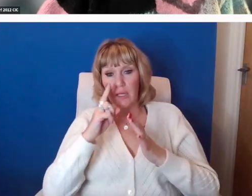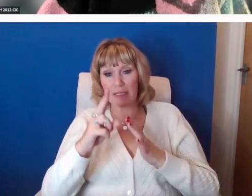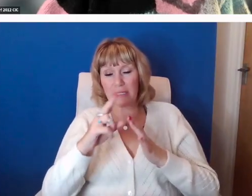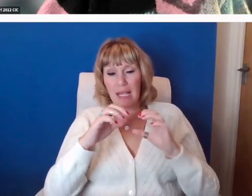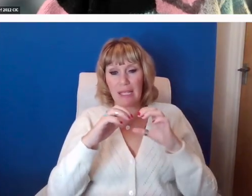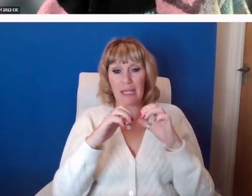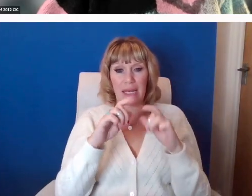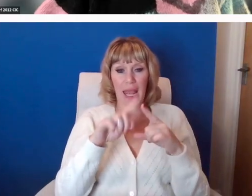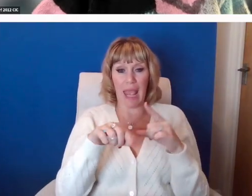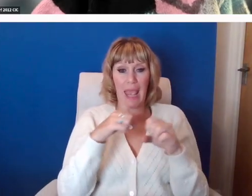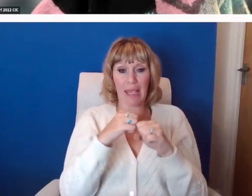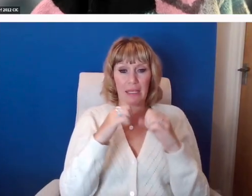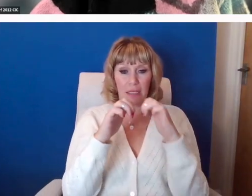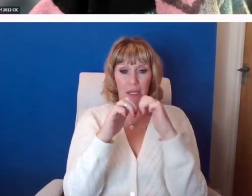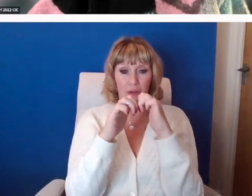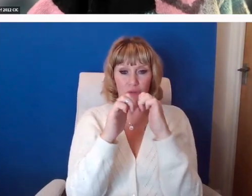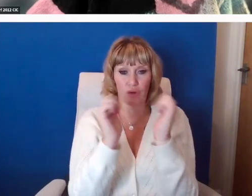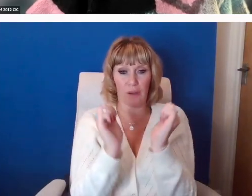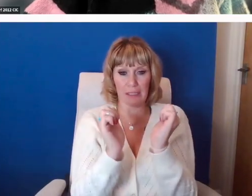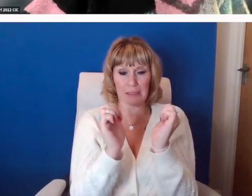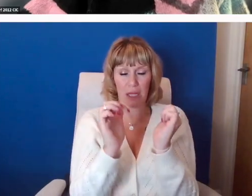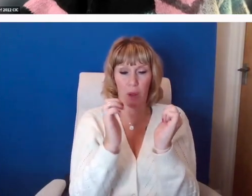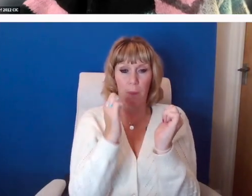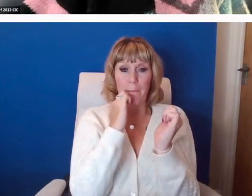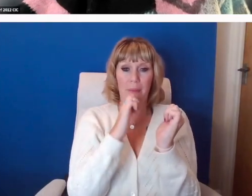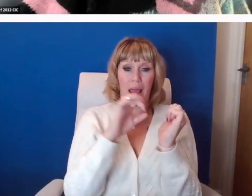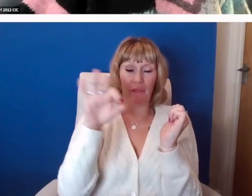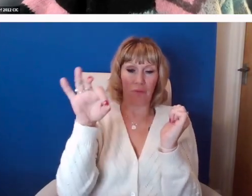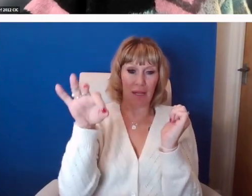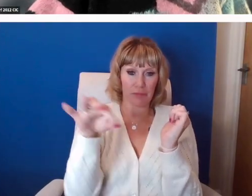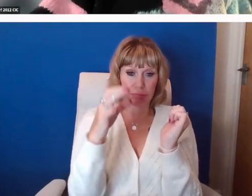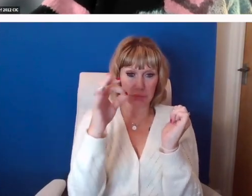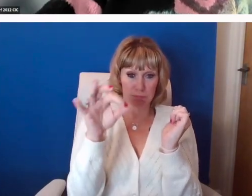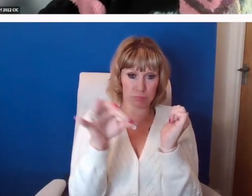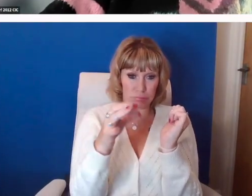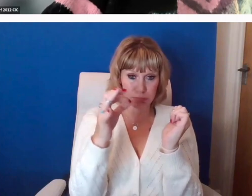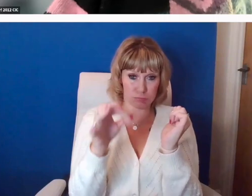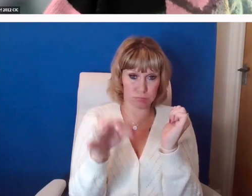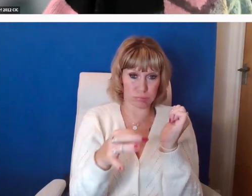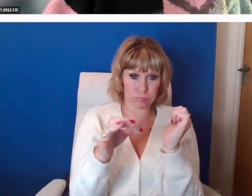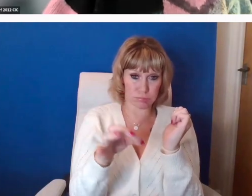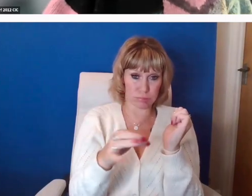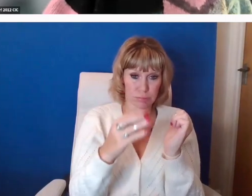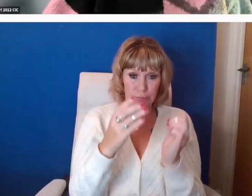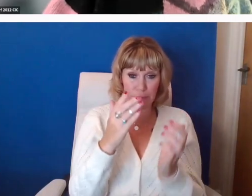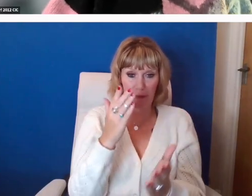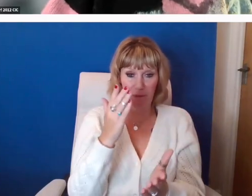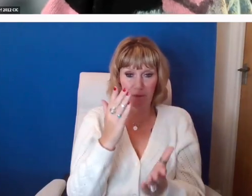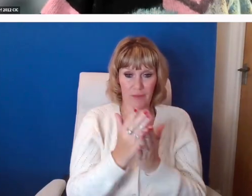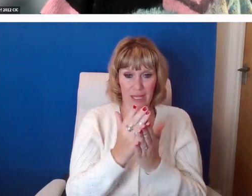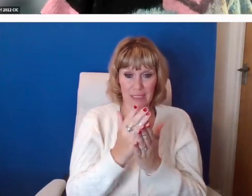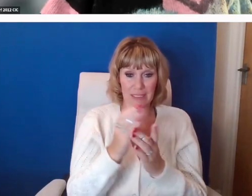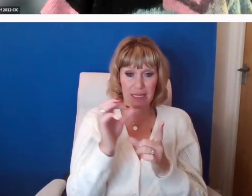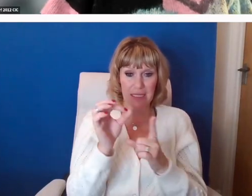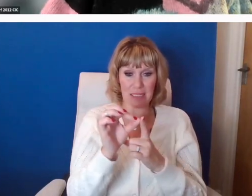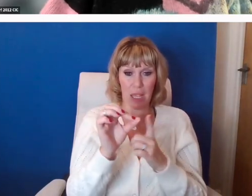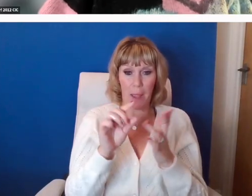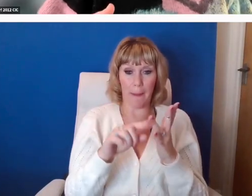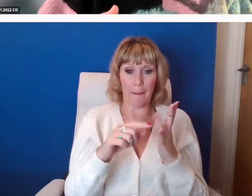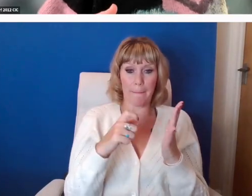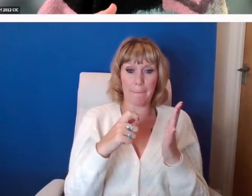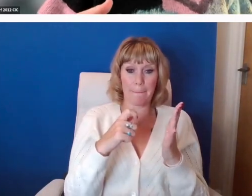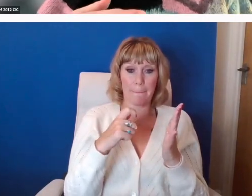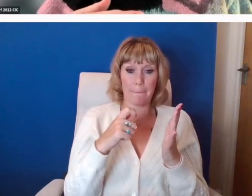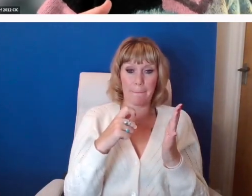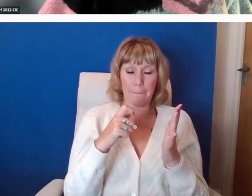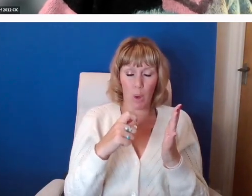delicately stitched together with black thread against a white background. But in fact, it's porcelain. I just